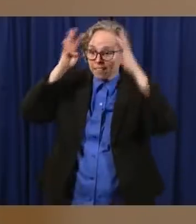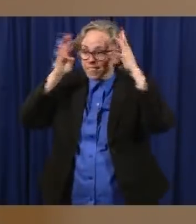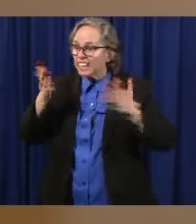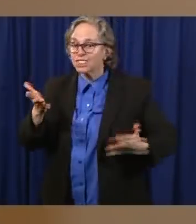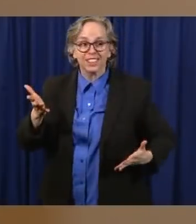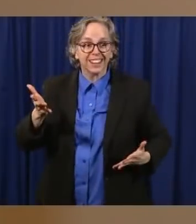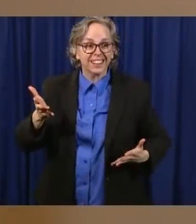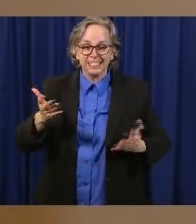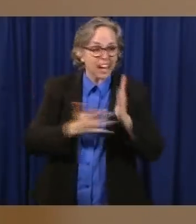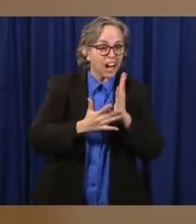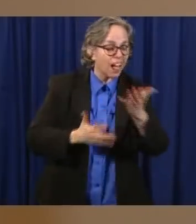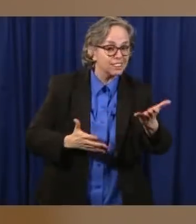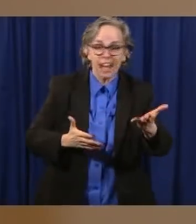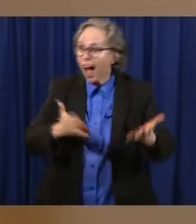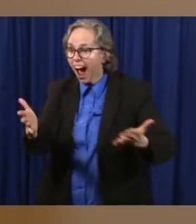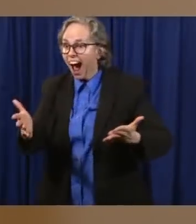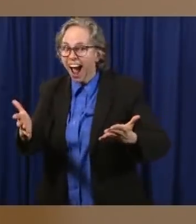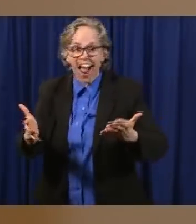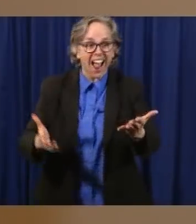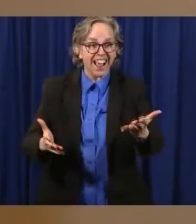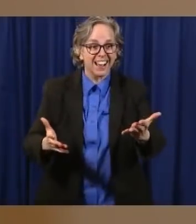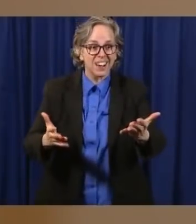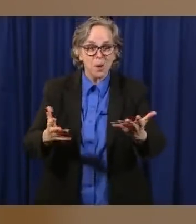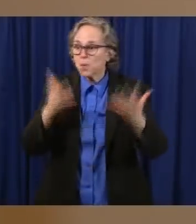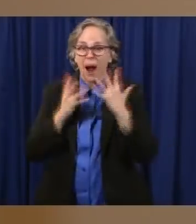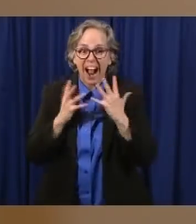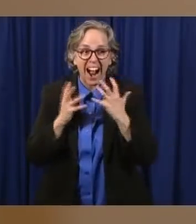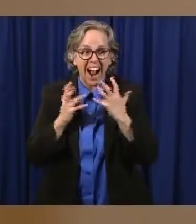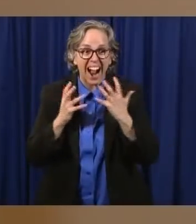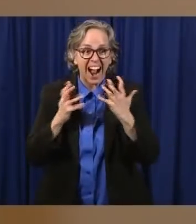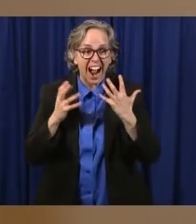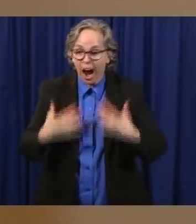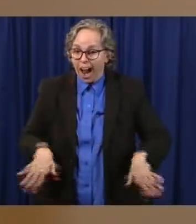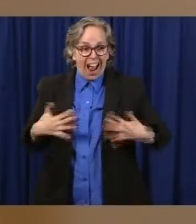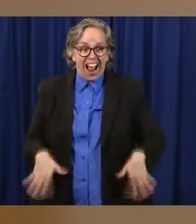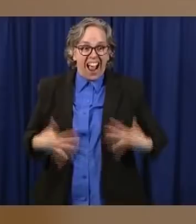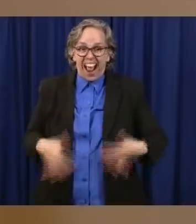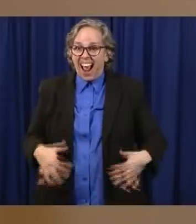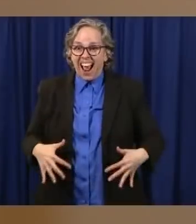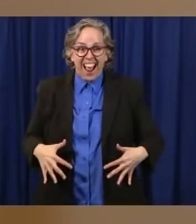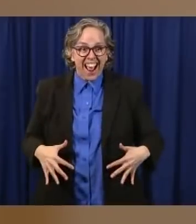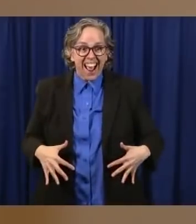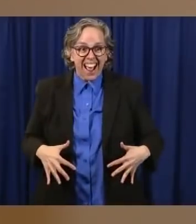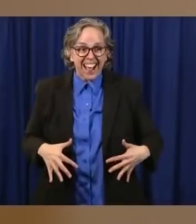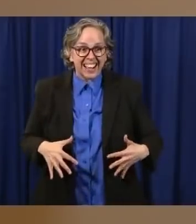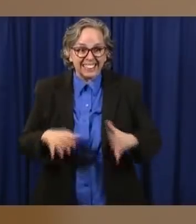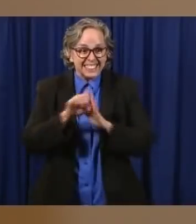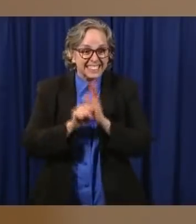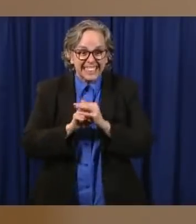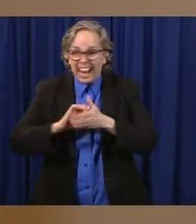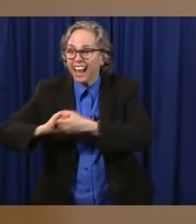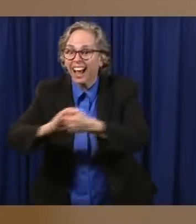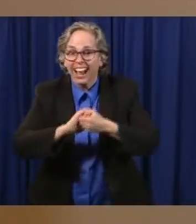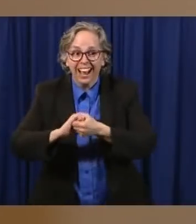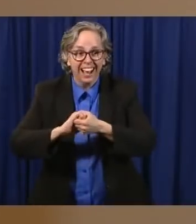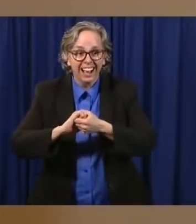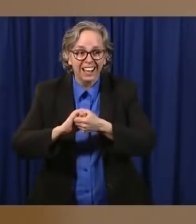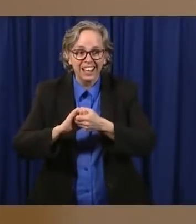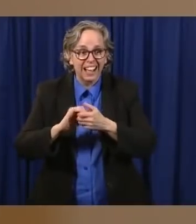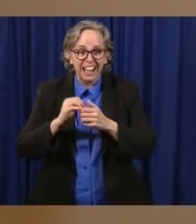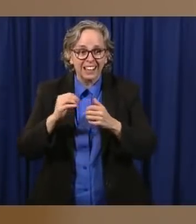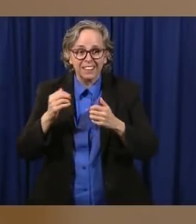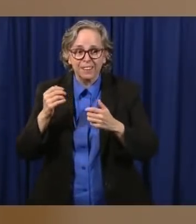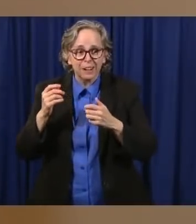things that have miraculously happened, like every hospital in the whole state getting along and every first responder doing